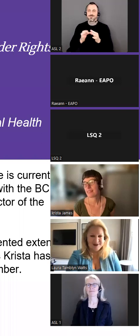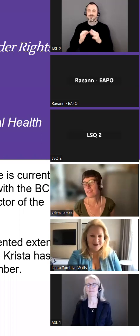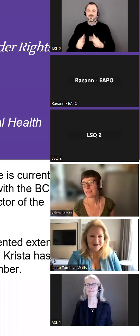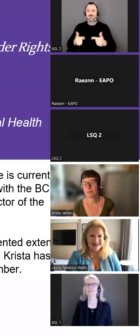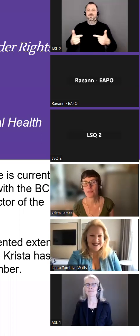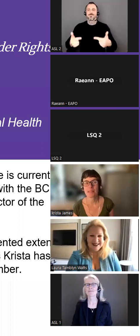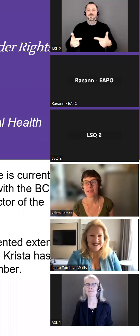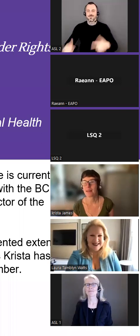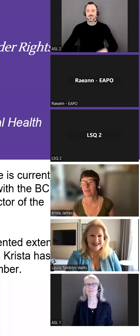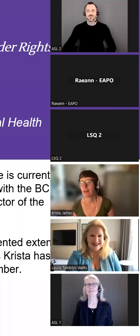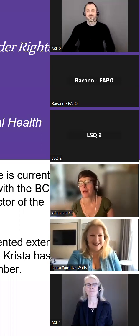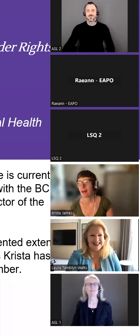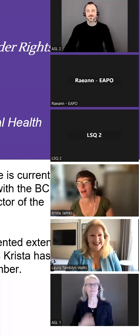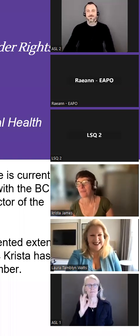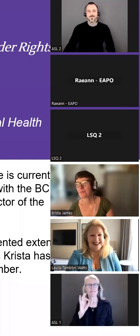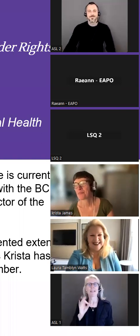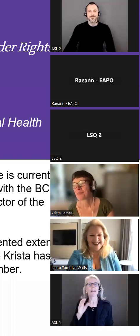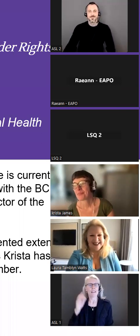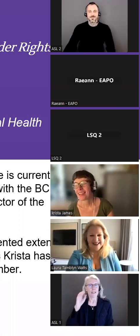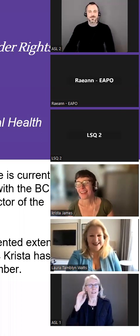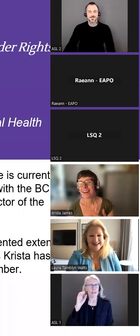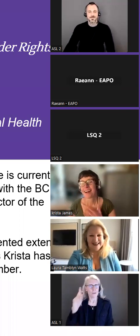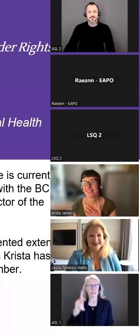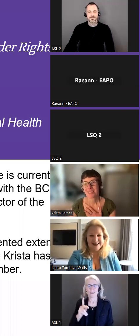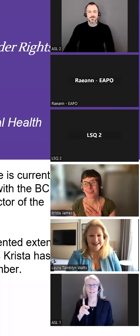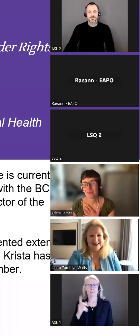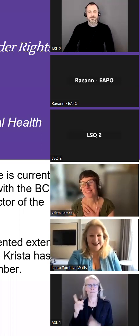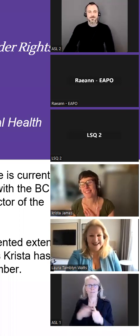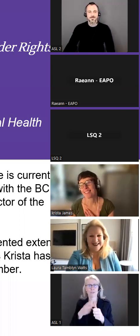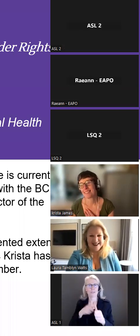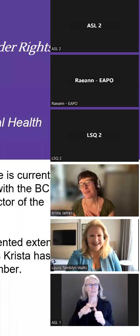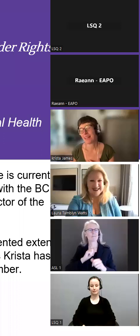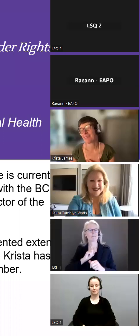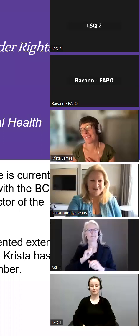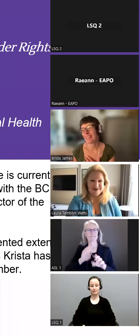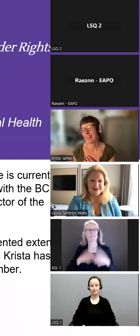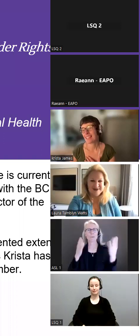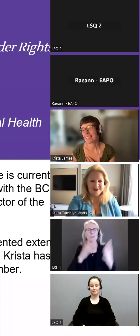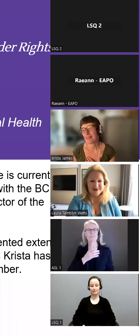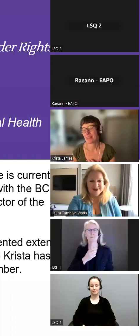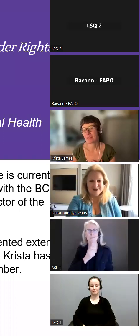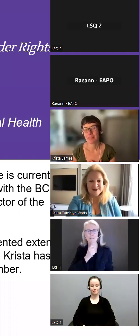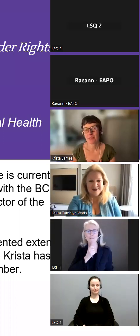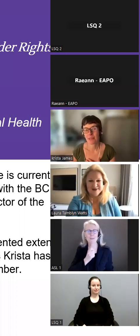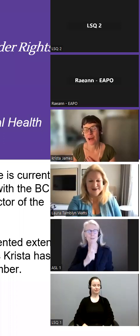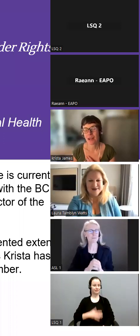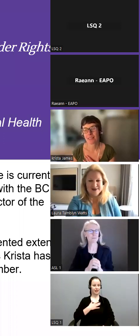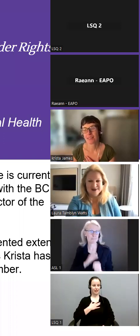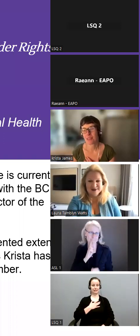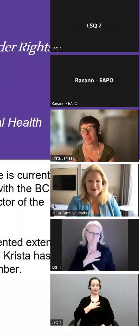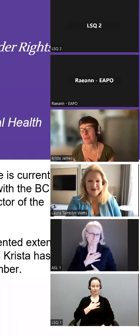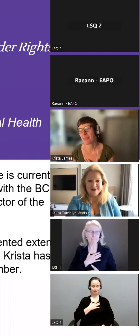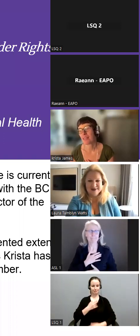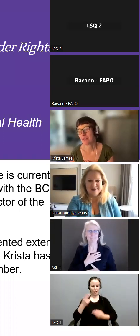I guess I need to unmute myself. I'm so humbled. This is so lovely. And it's been a real